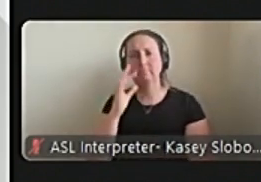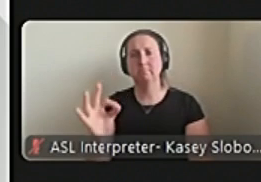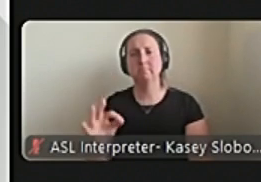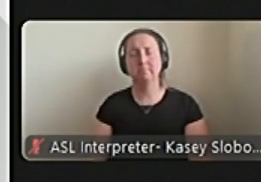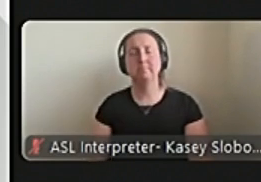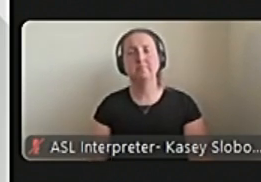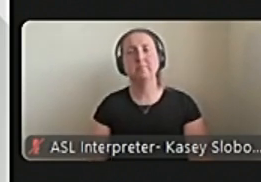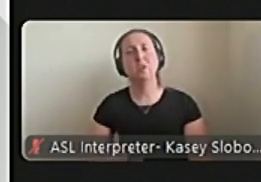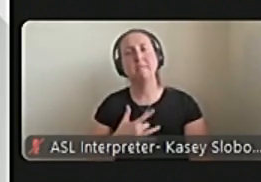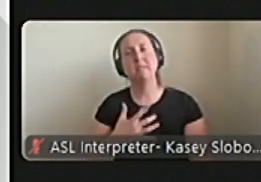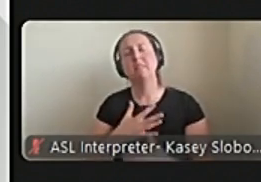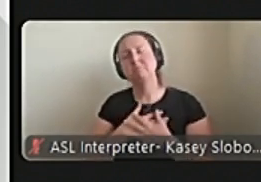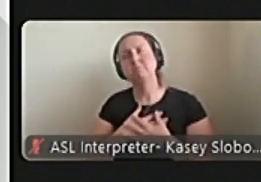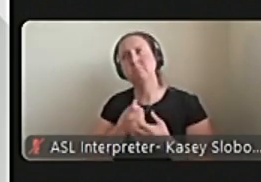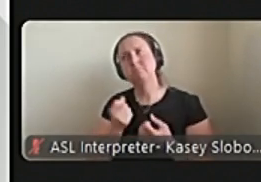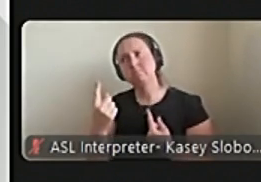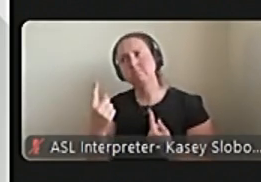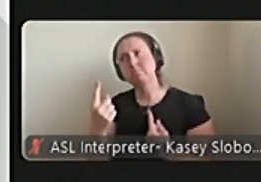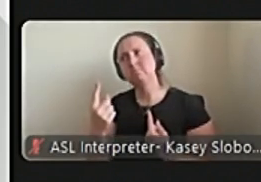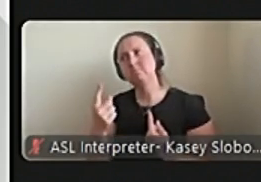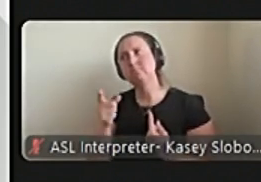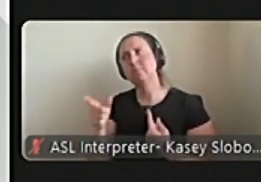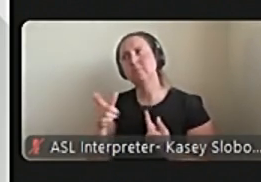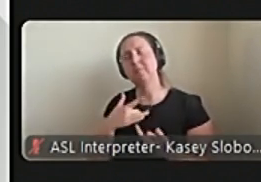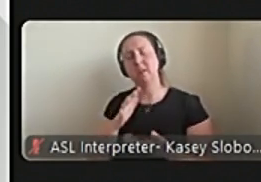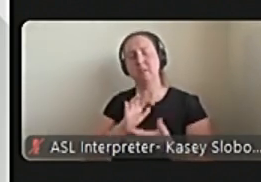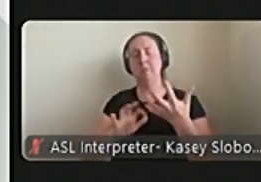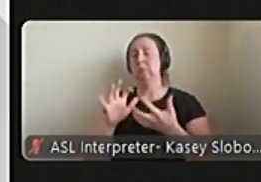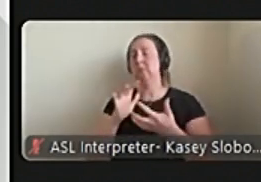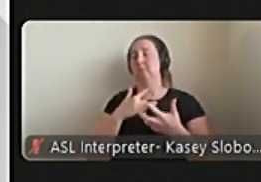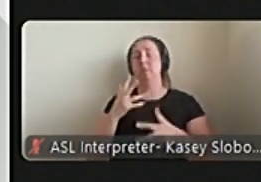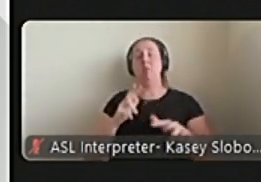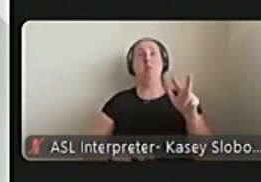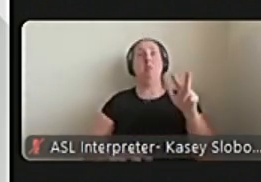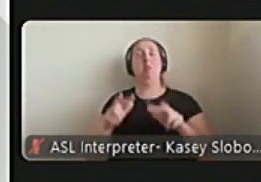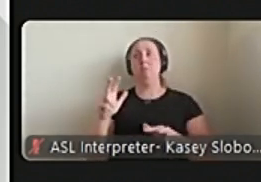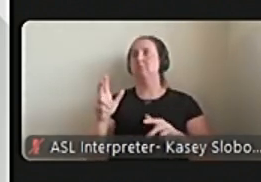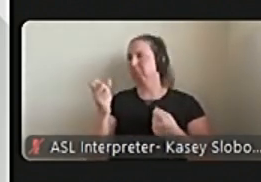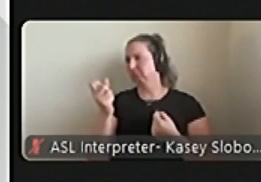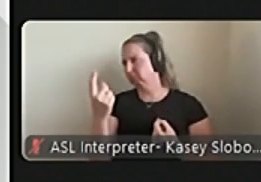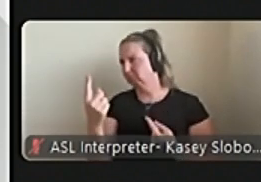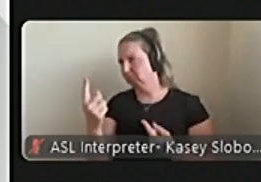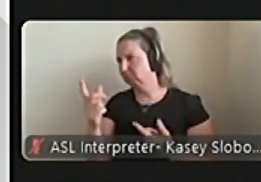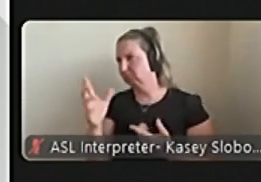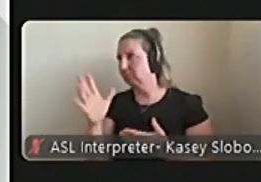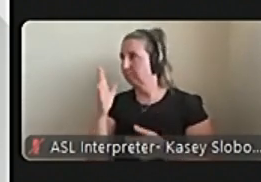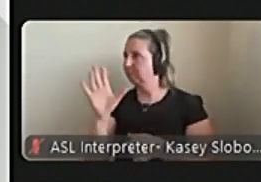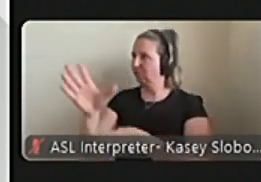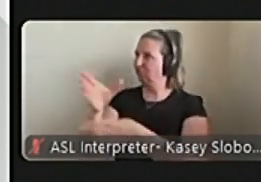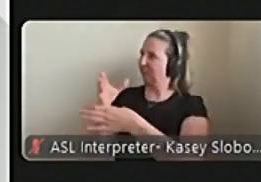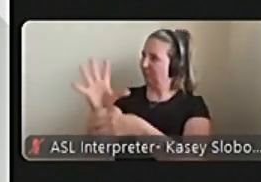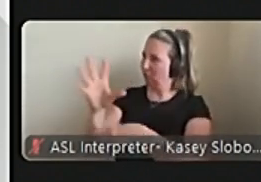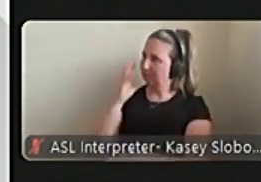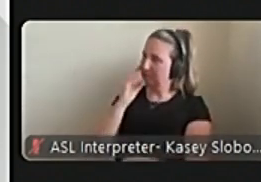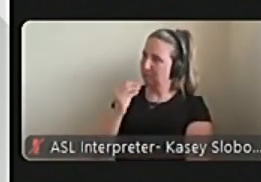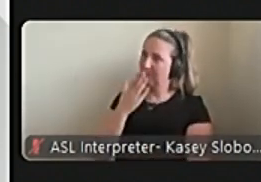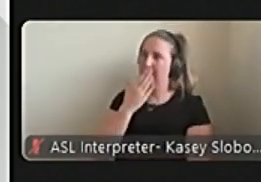there. We understand the confusion and the navigation, so thank you for sharing it. It puts more to the talk.